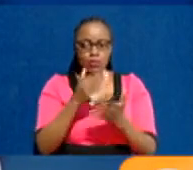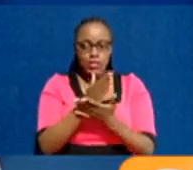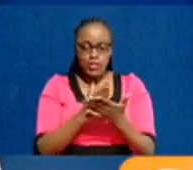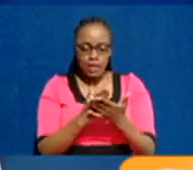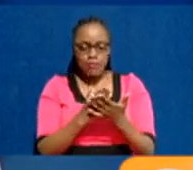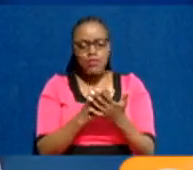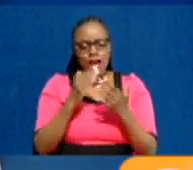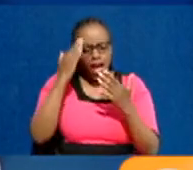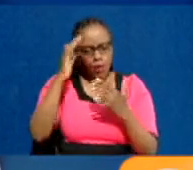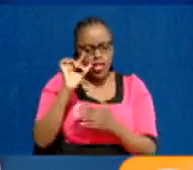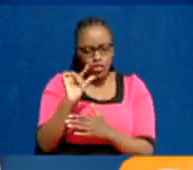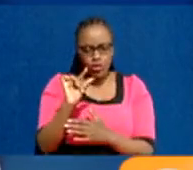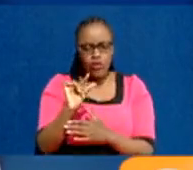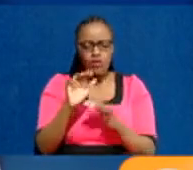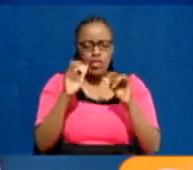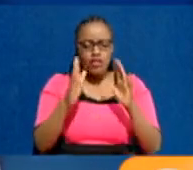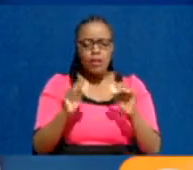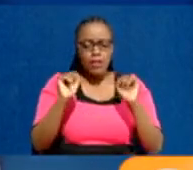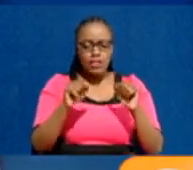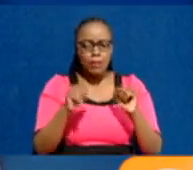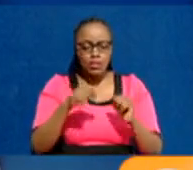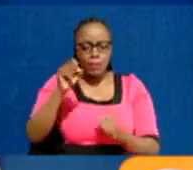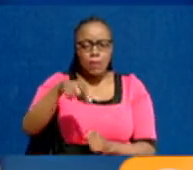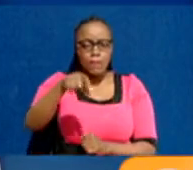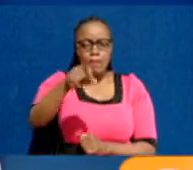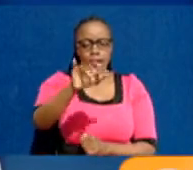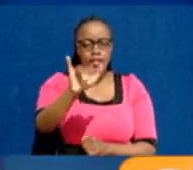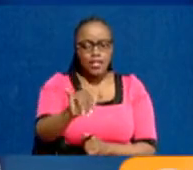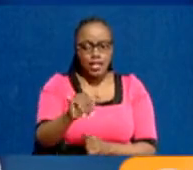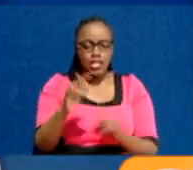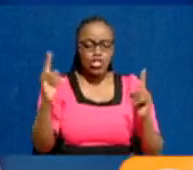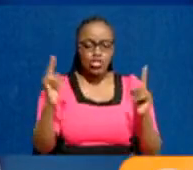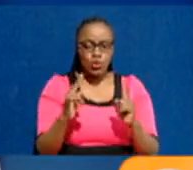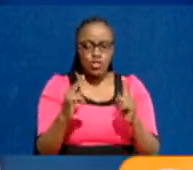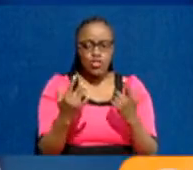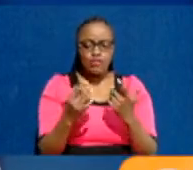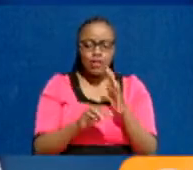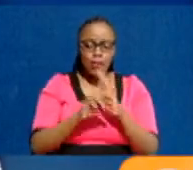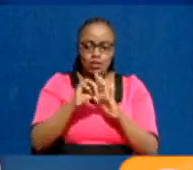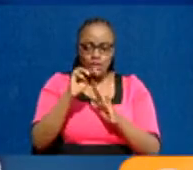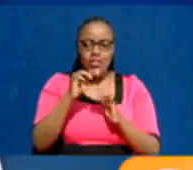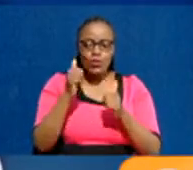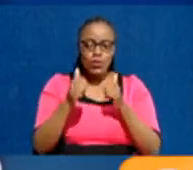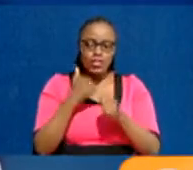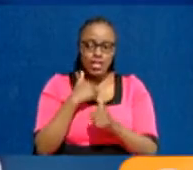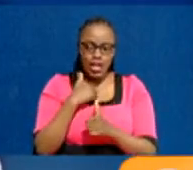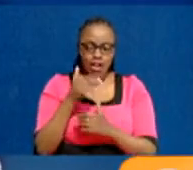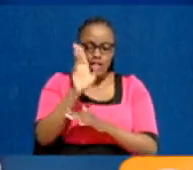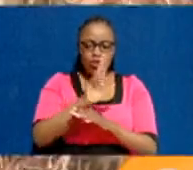little awareness in the farmers so that they can be able to plant these short maturing crops, taking advantage